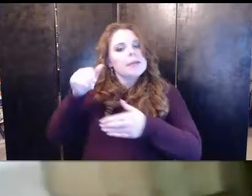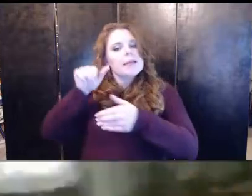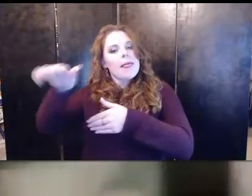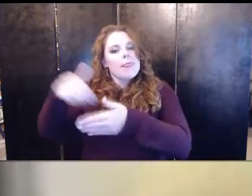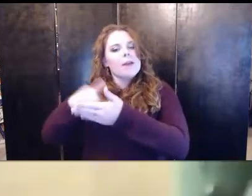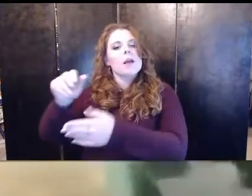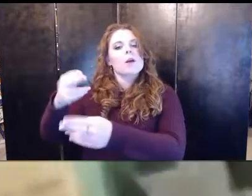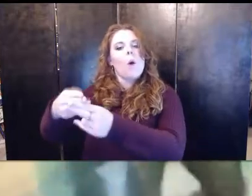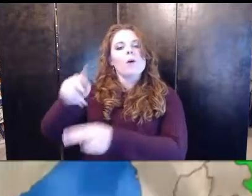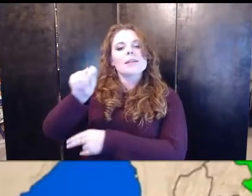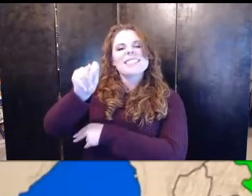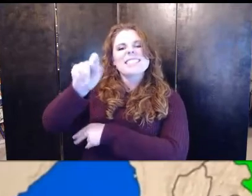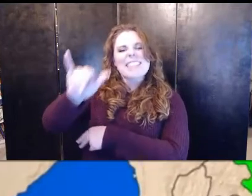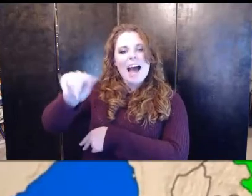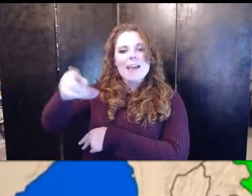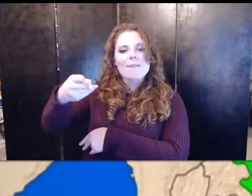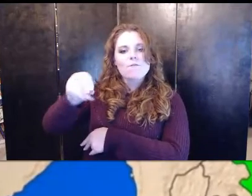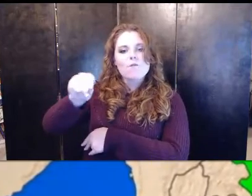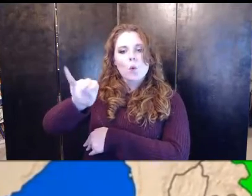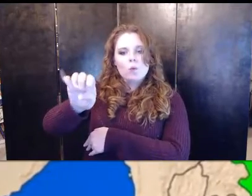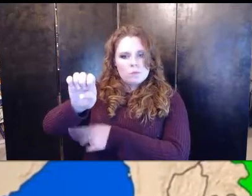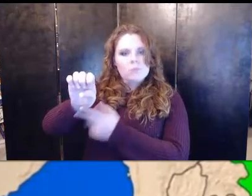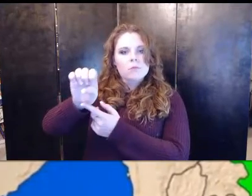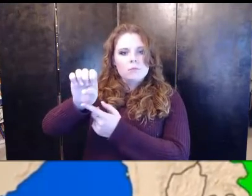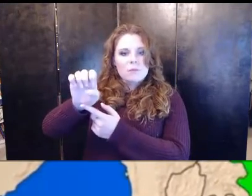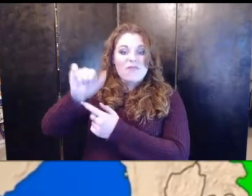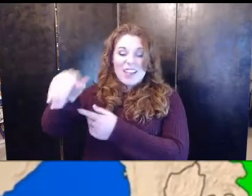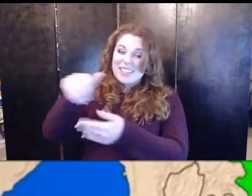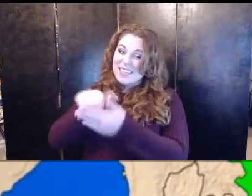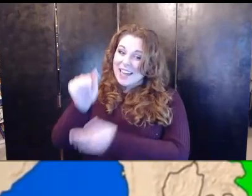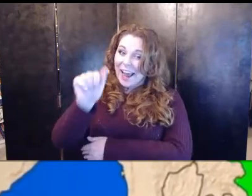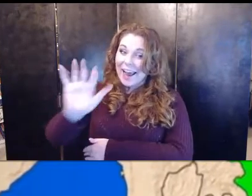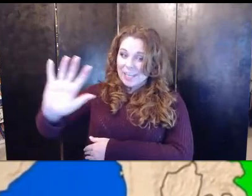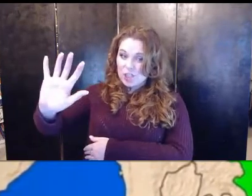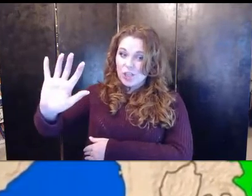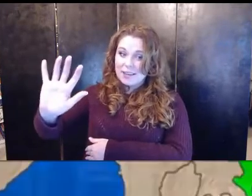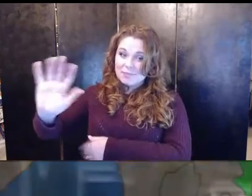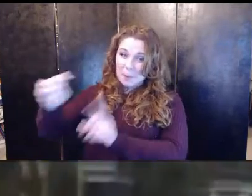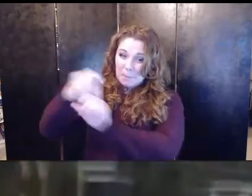term used. Those are the storms that recently hit the Asian nations of the Philippines and